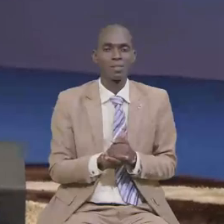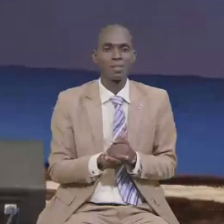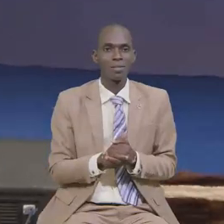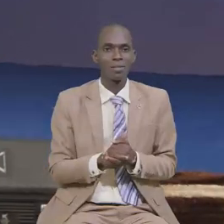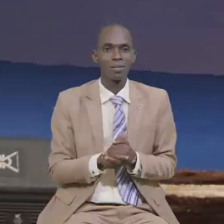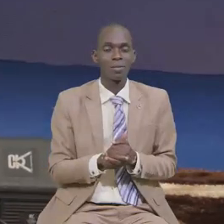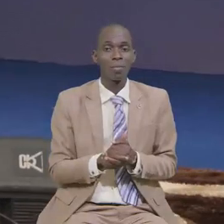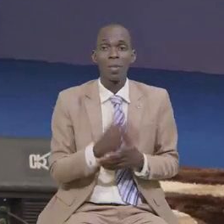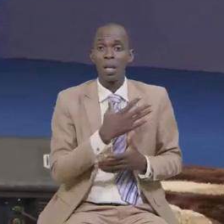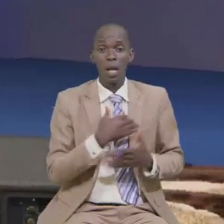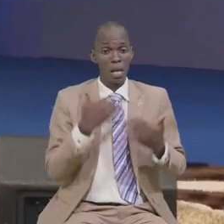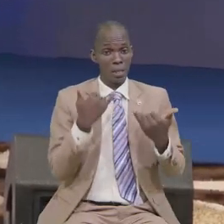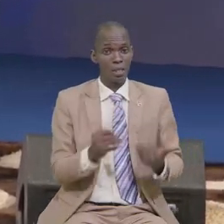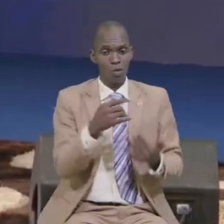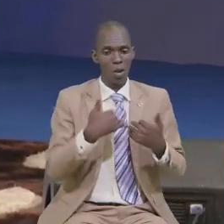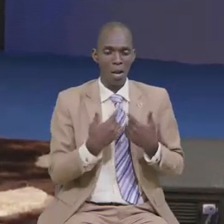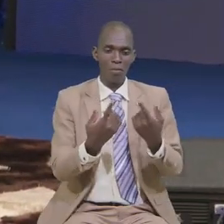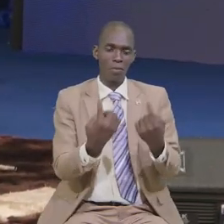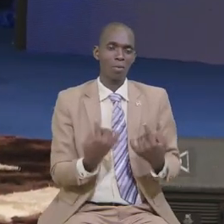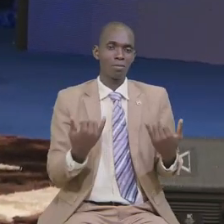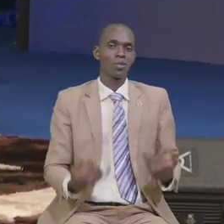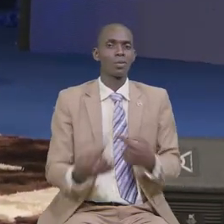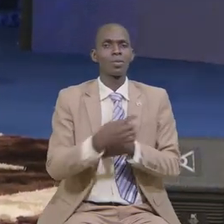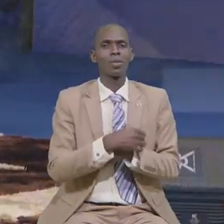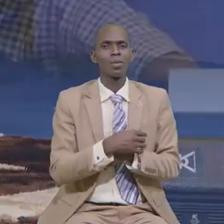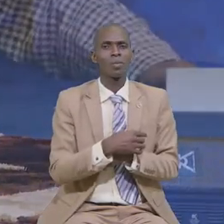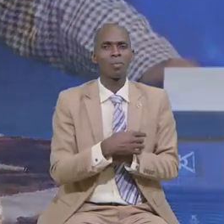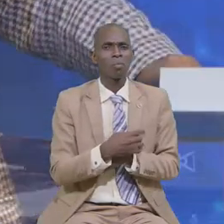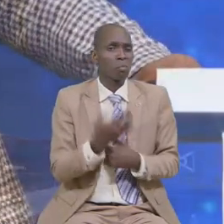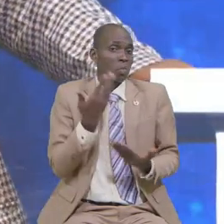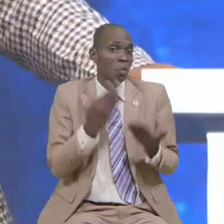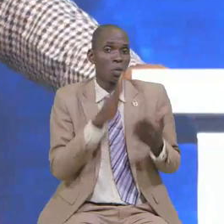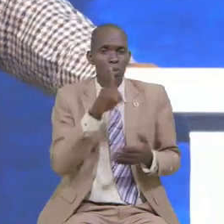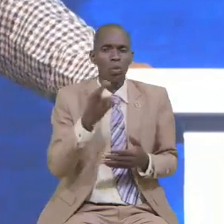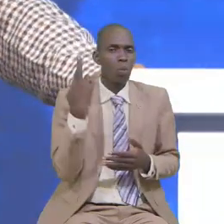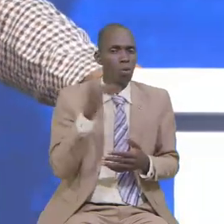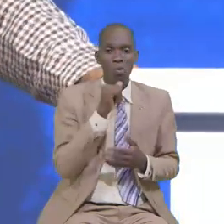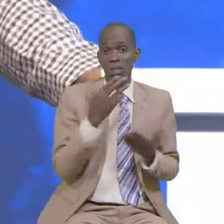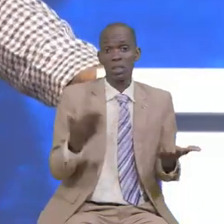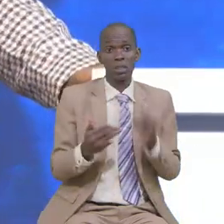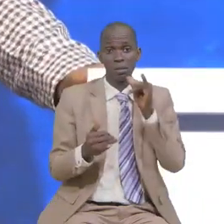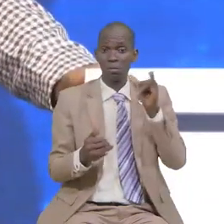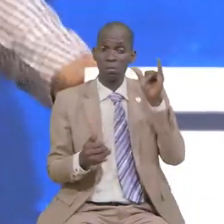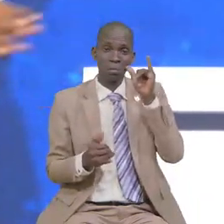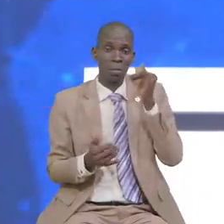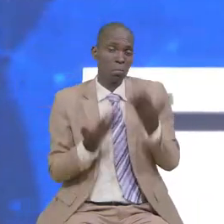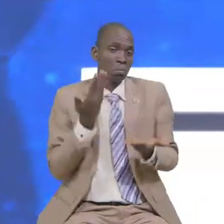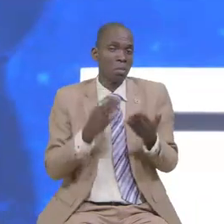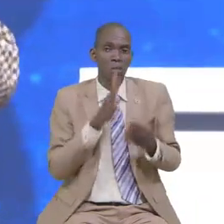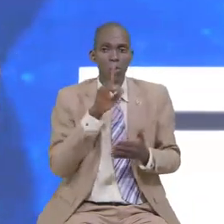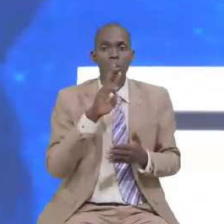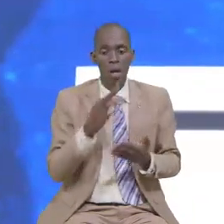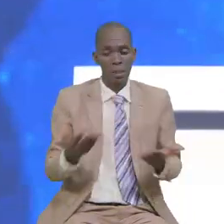And now you have come today. What? Maybe you are not here yesterday. Maybe you are here for